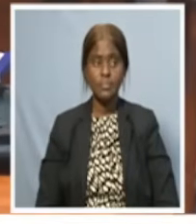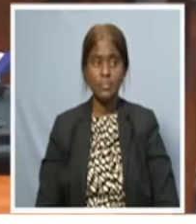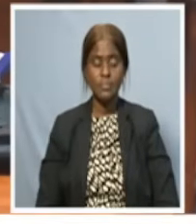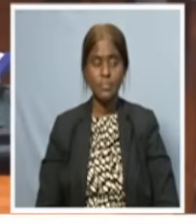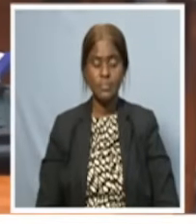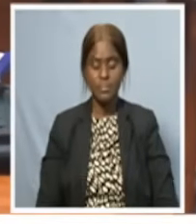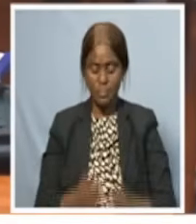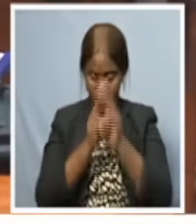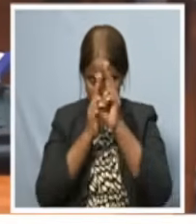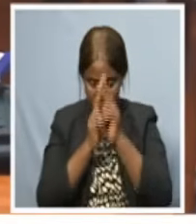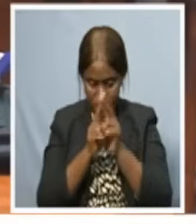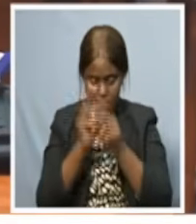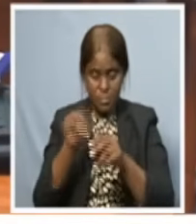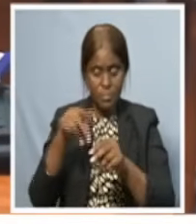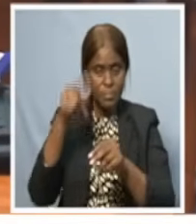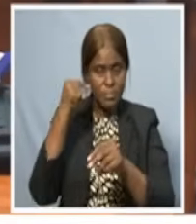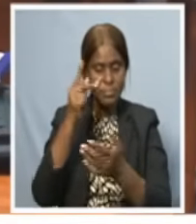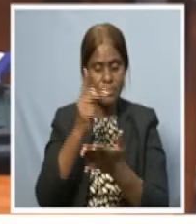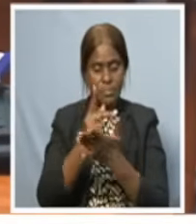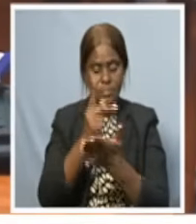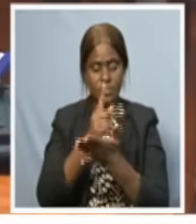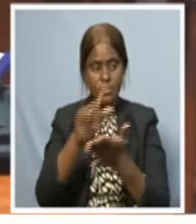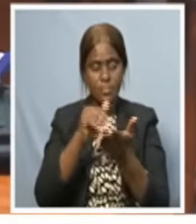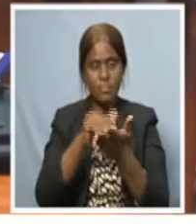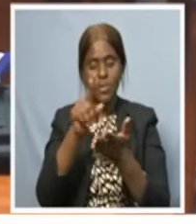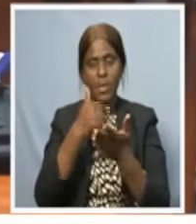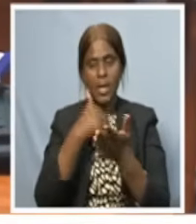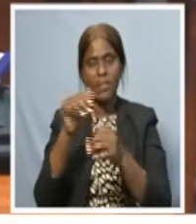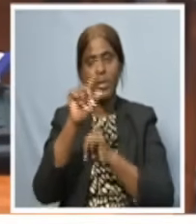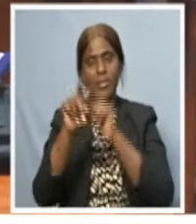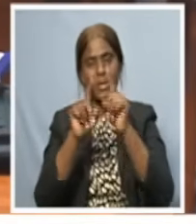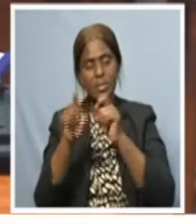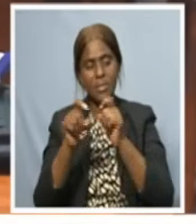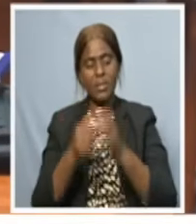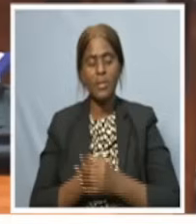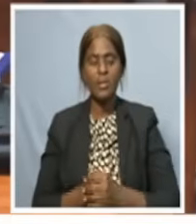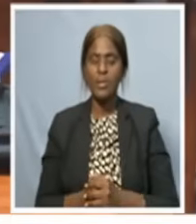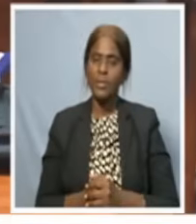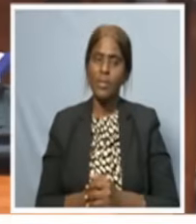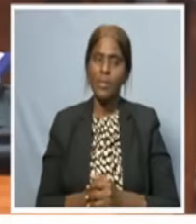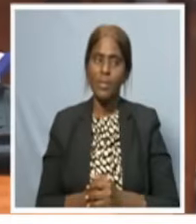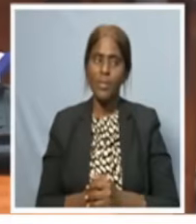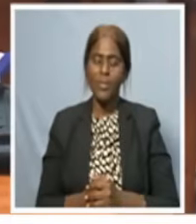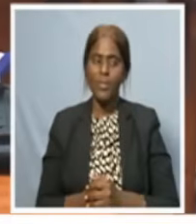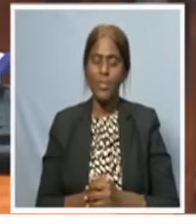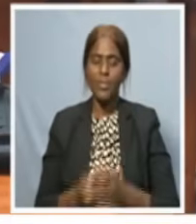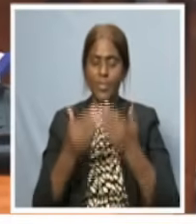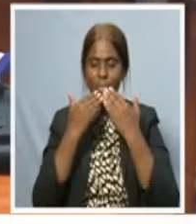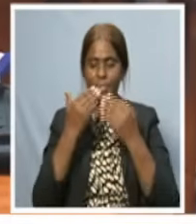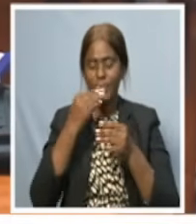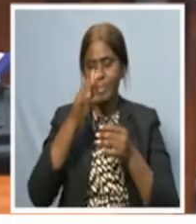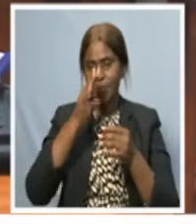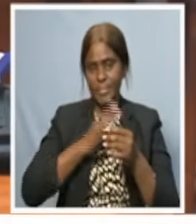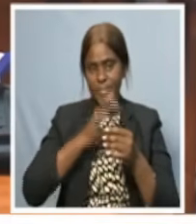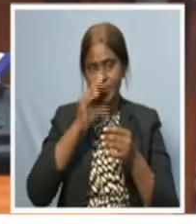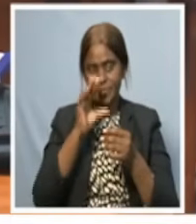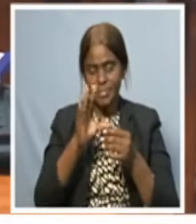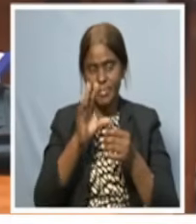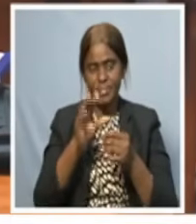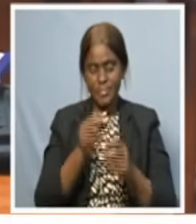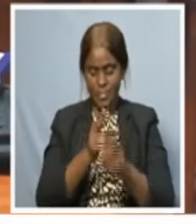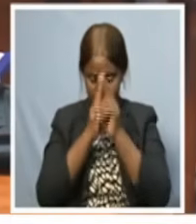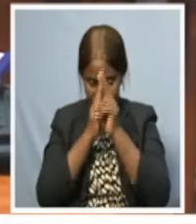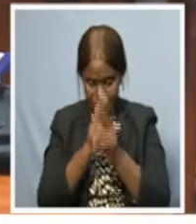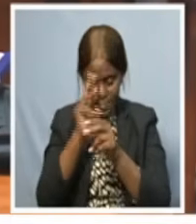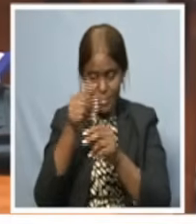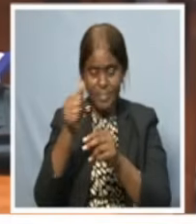The Honourable Member for Kalabo Central, you have a question? Thank you, Madam Speaker. The